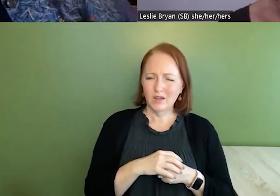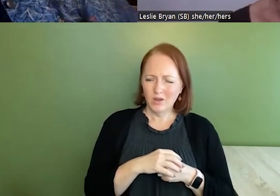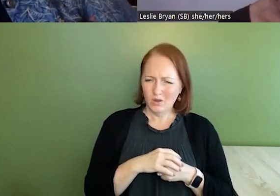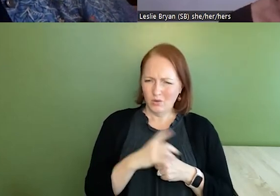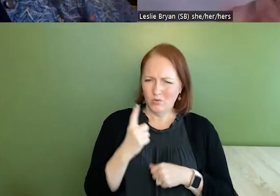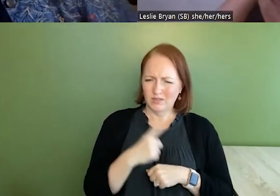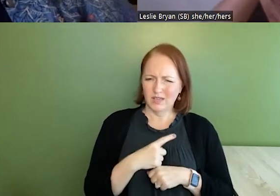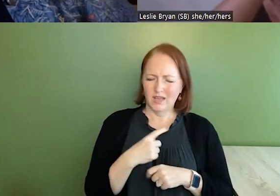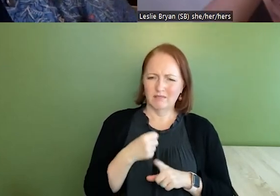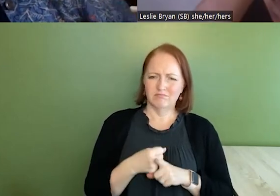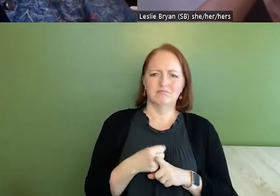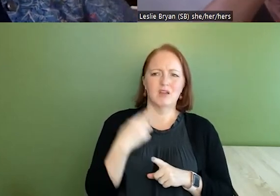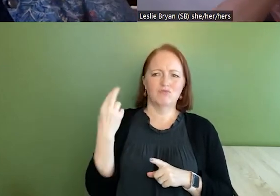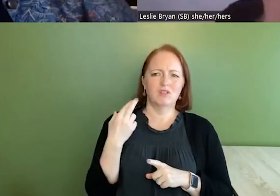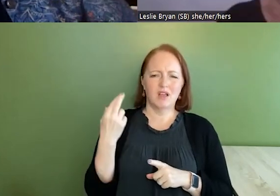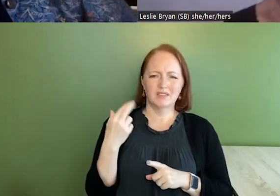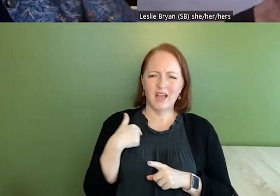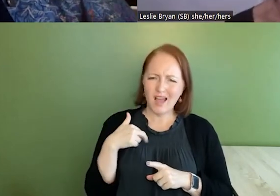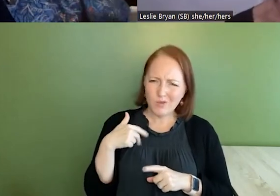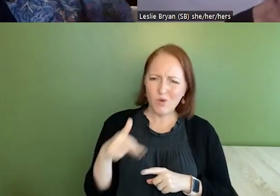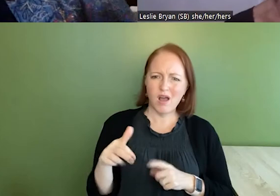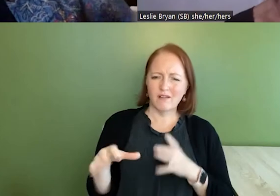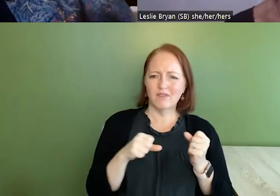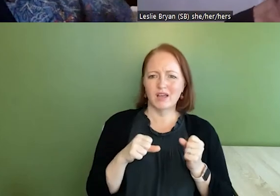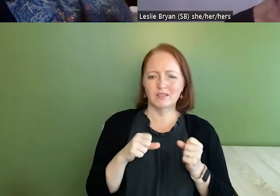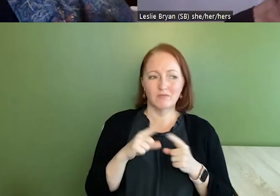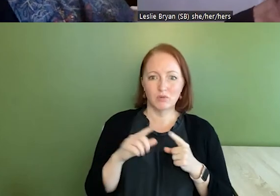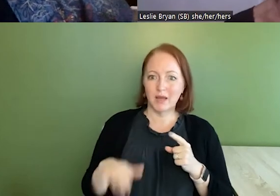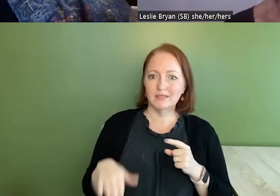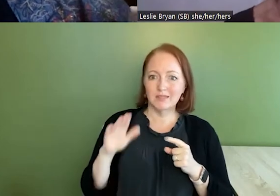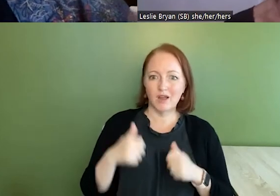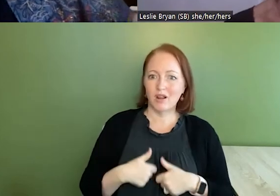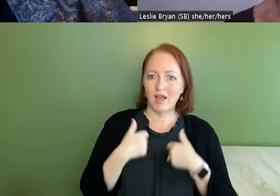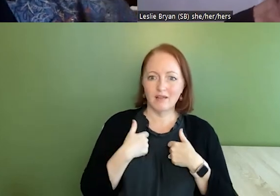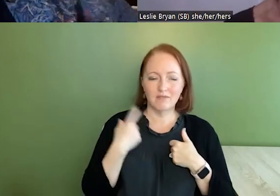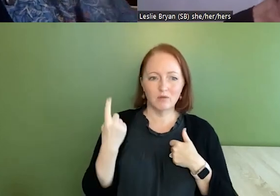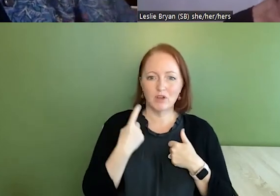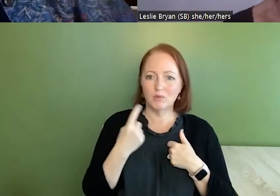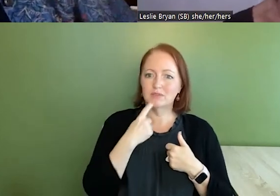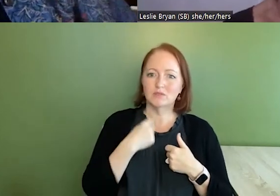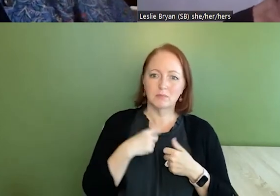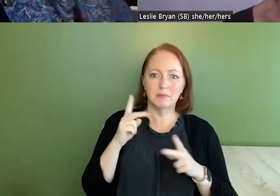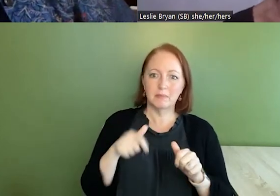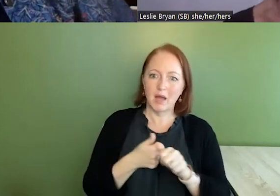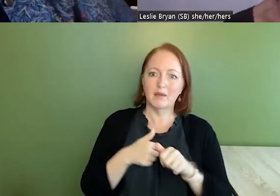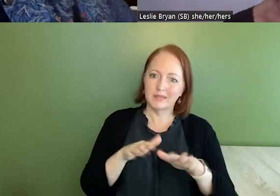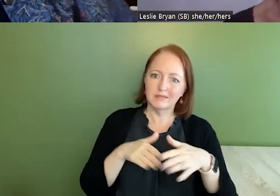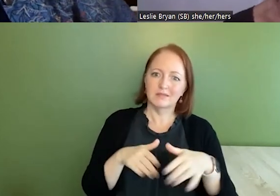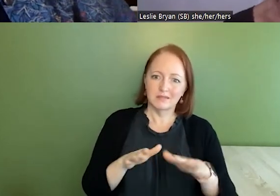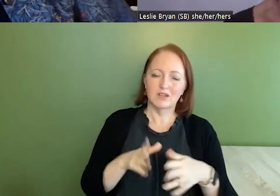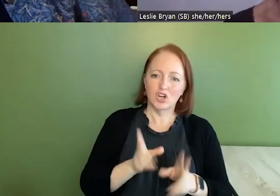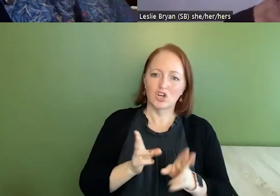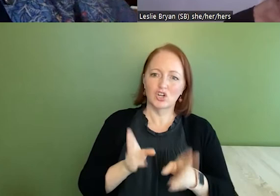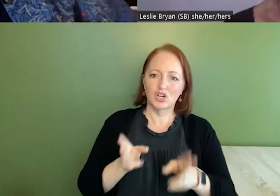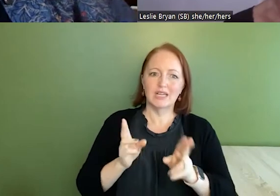to me, I walked this fast because for my entire life, I was always being told by people behind me that I was holding them